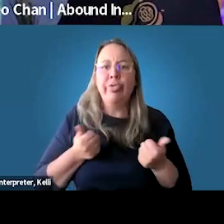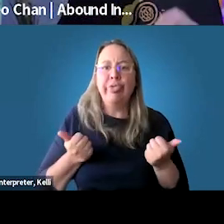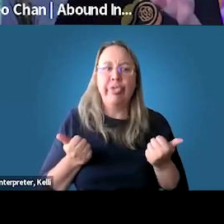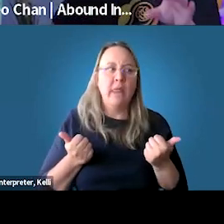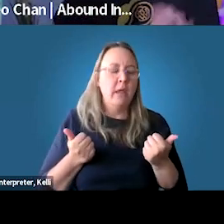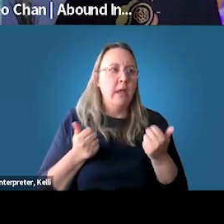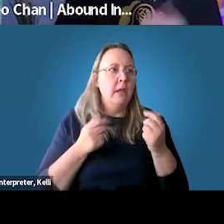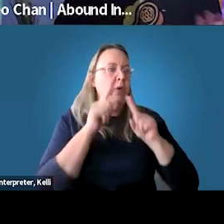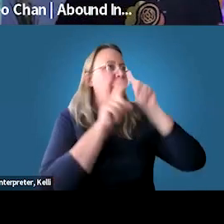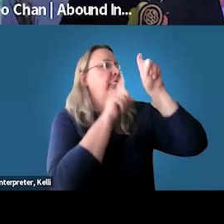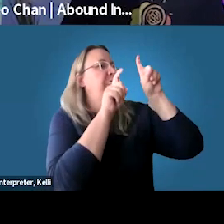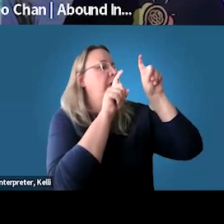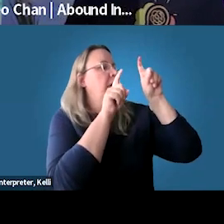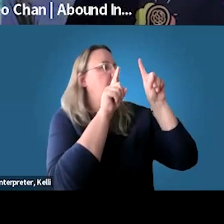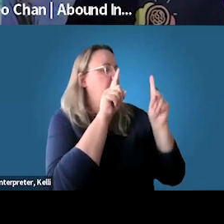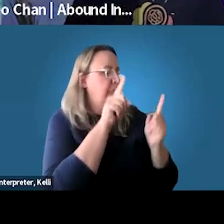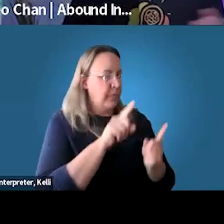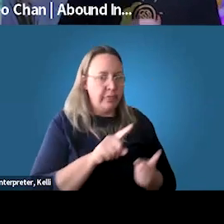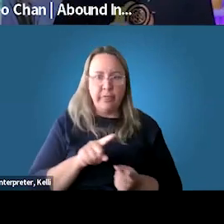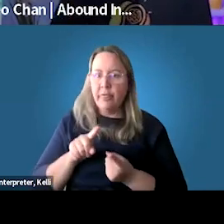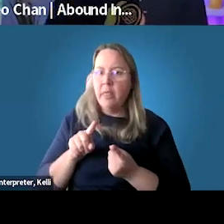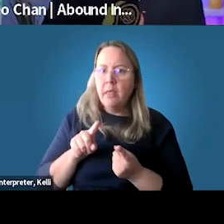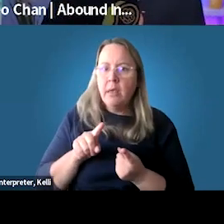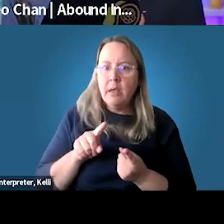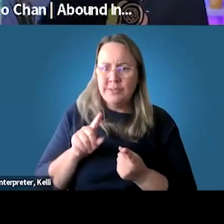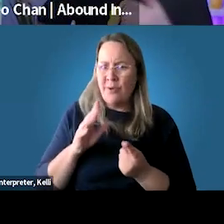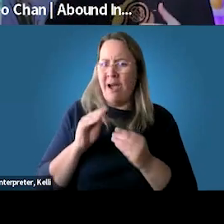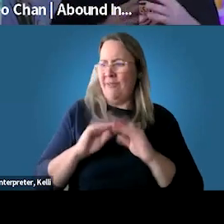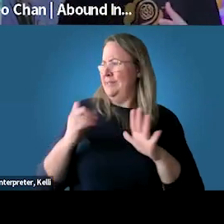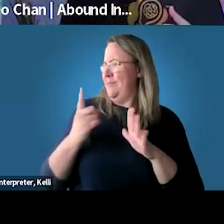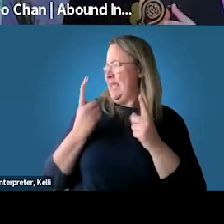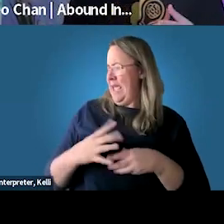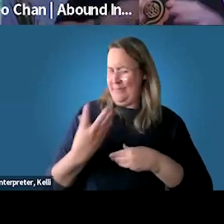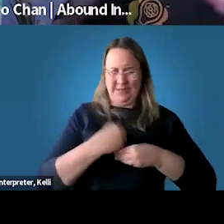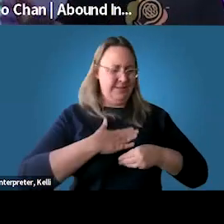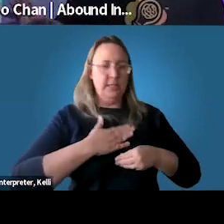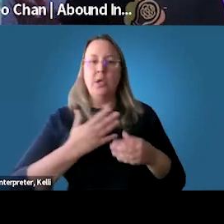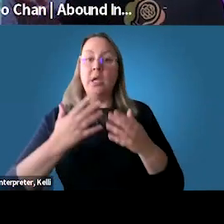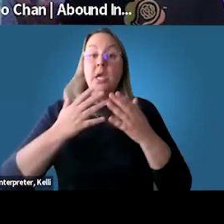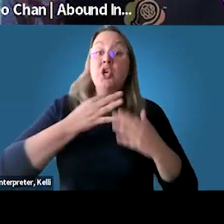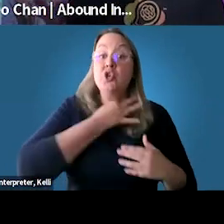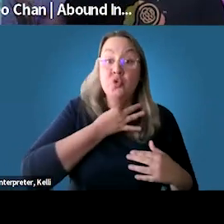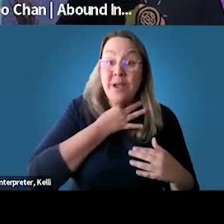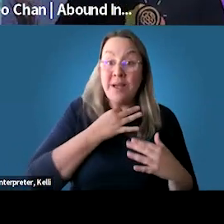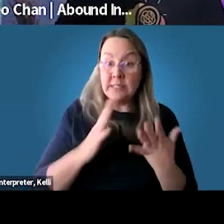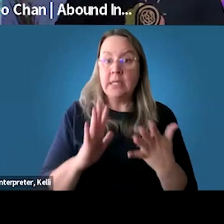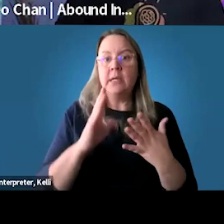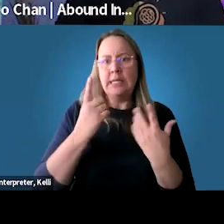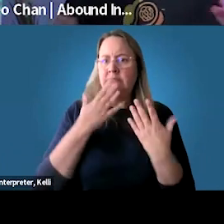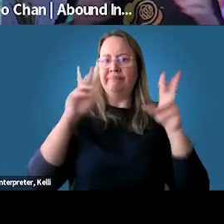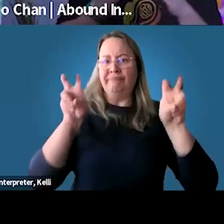asking stops. So what gets in the way? Because something obviously happens. We've been taught that curiosity is